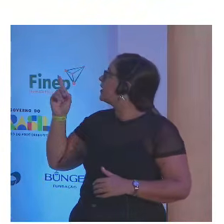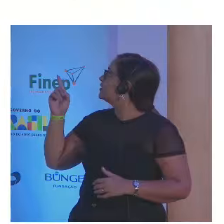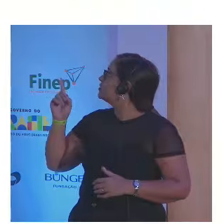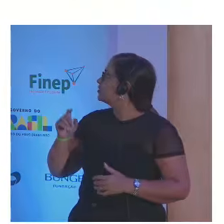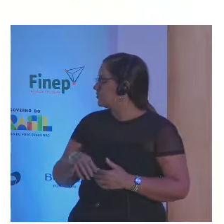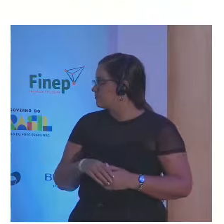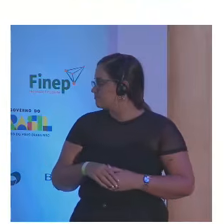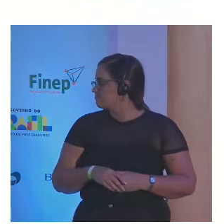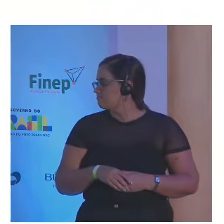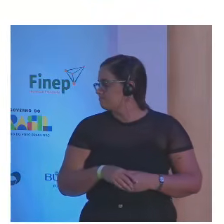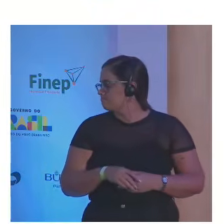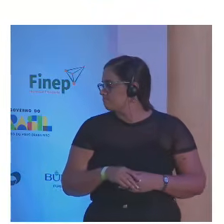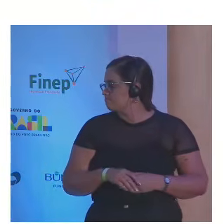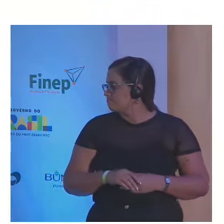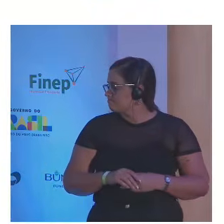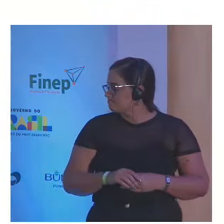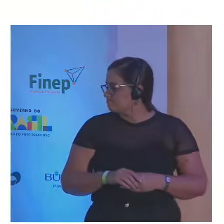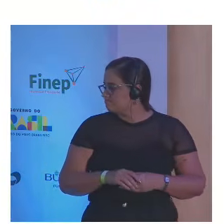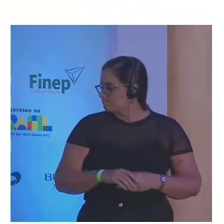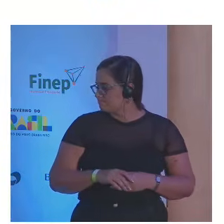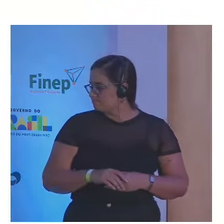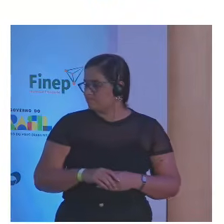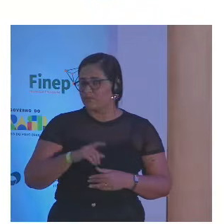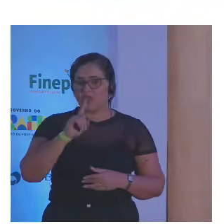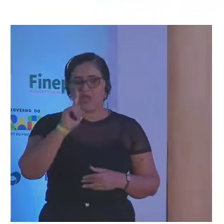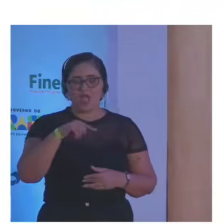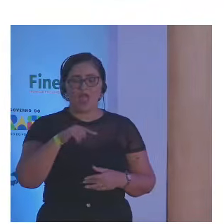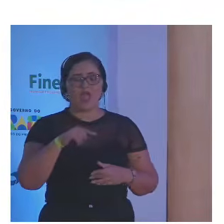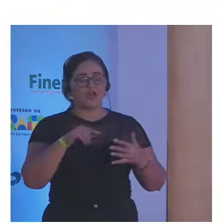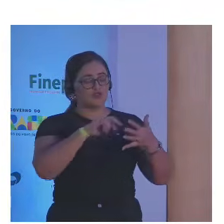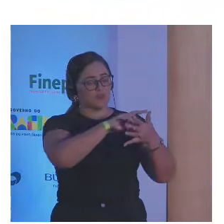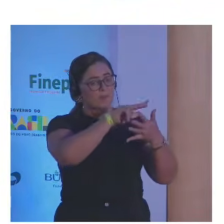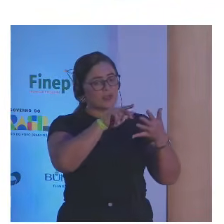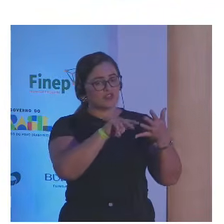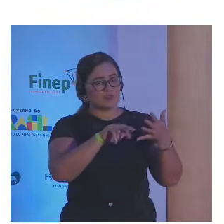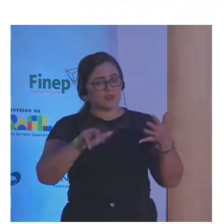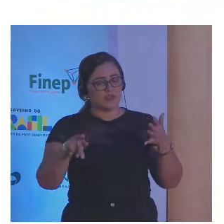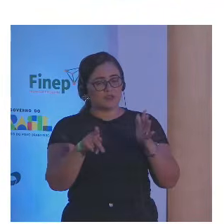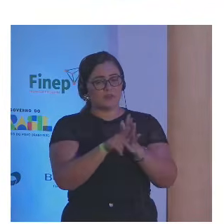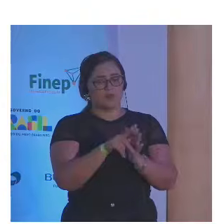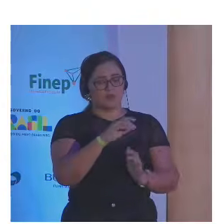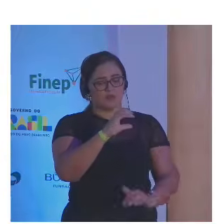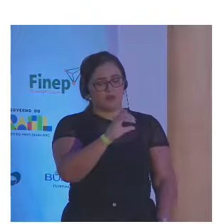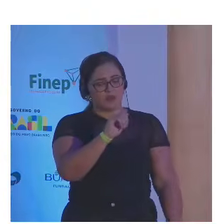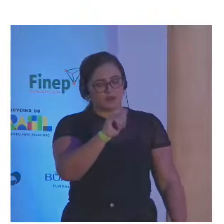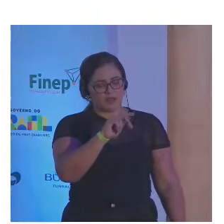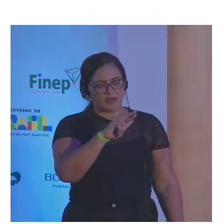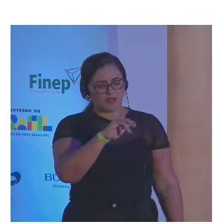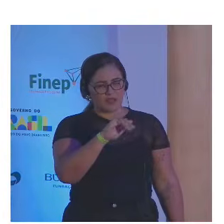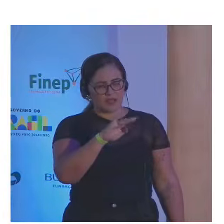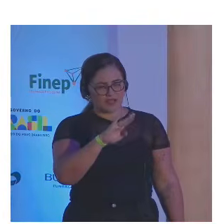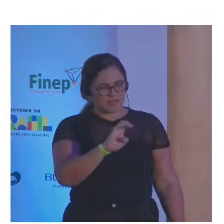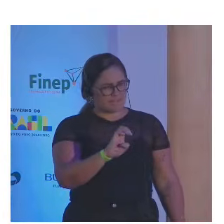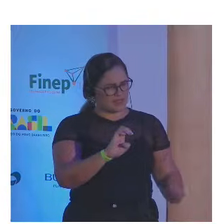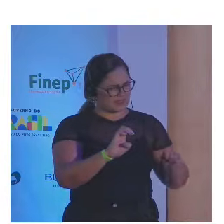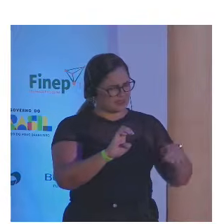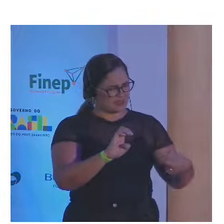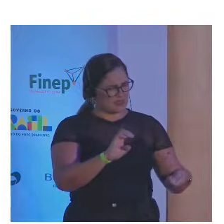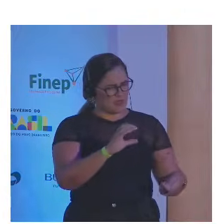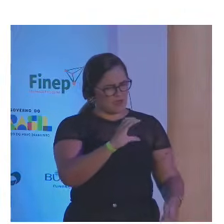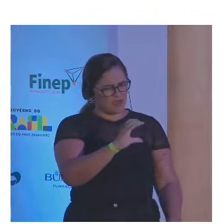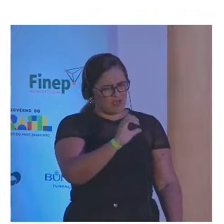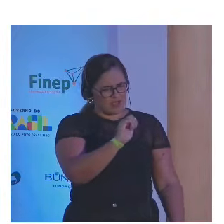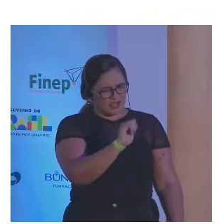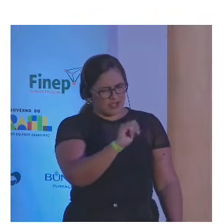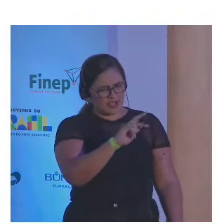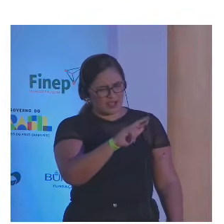saw in many places in the Caribbean in the late 60s and early 70s, fantastic Acropora